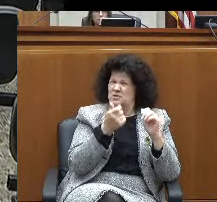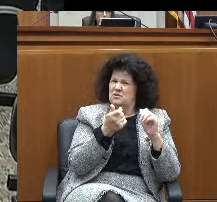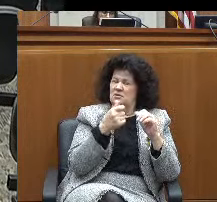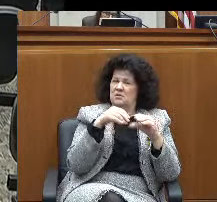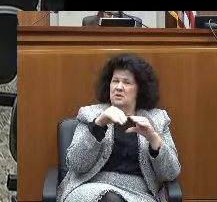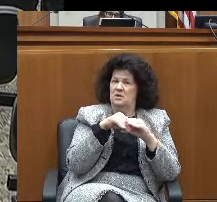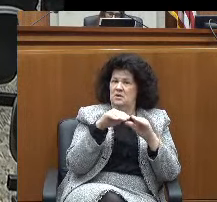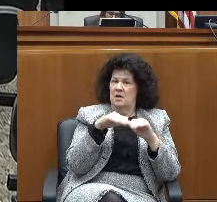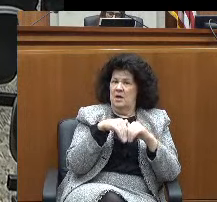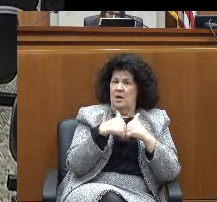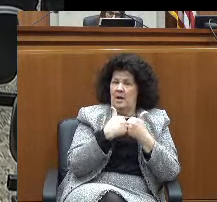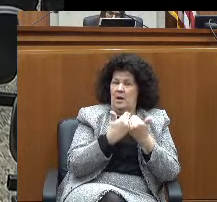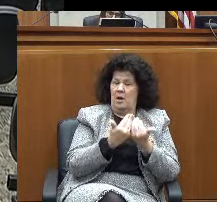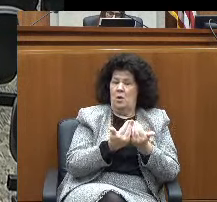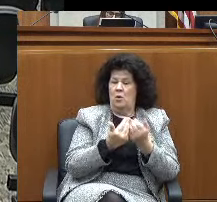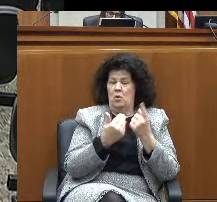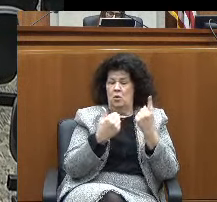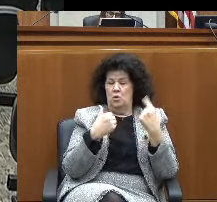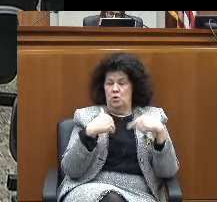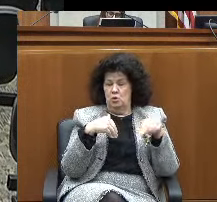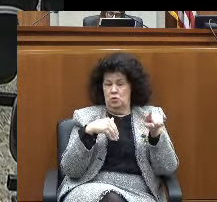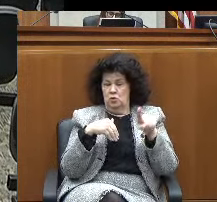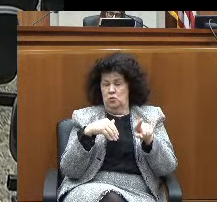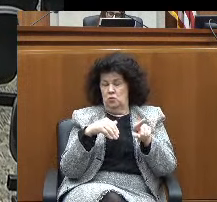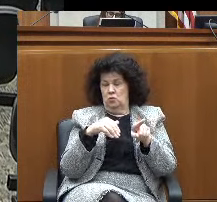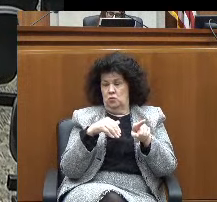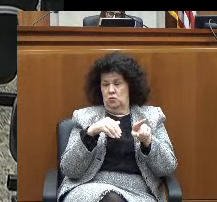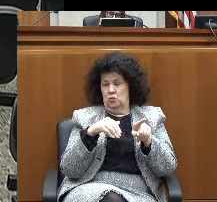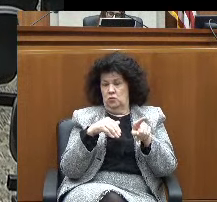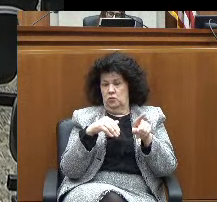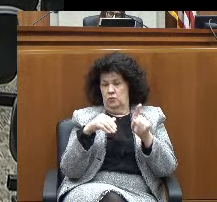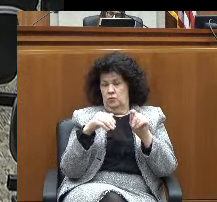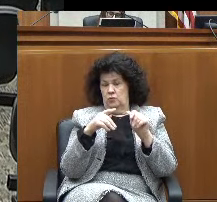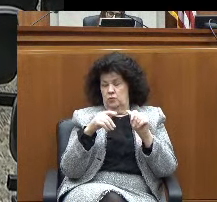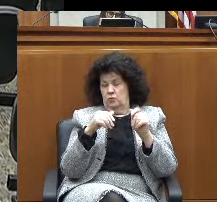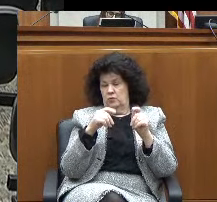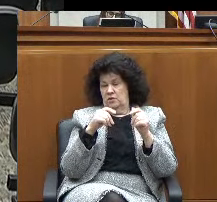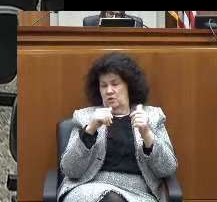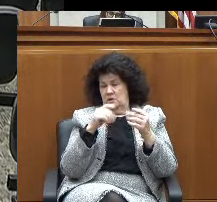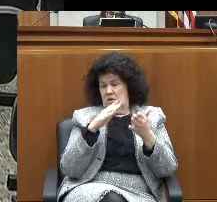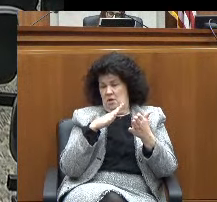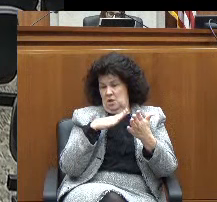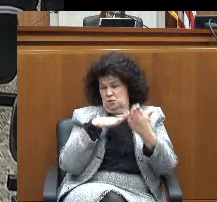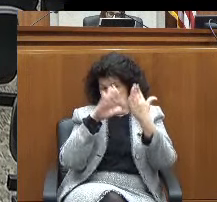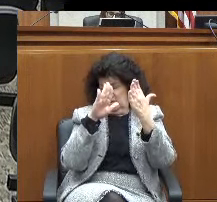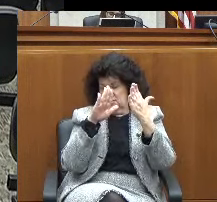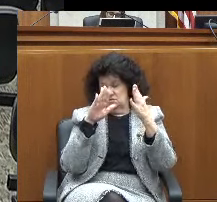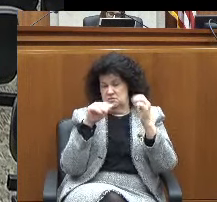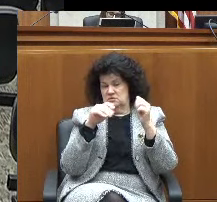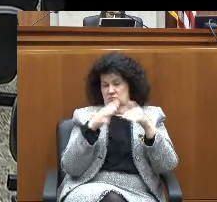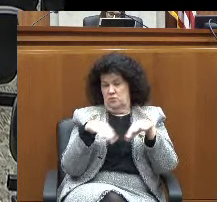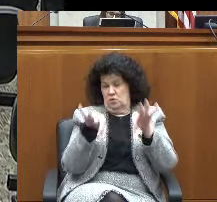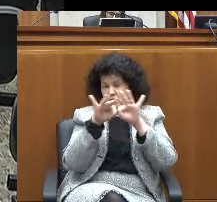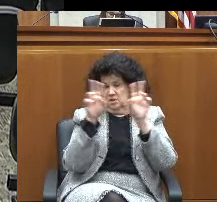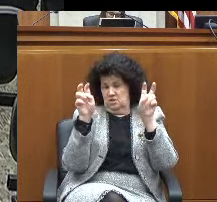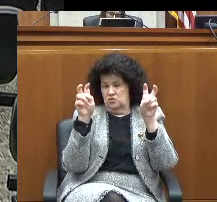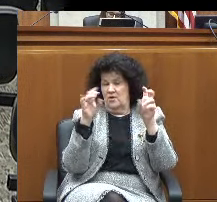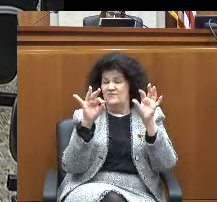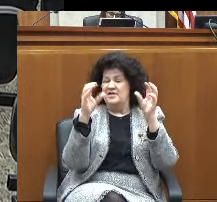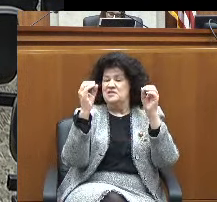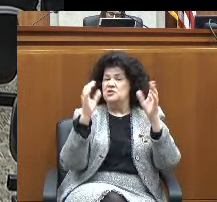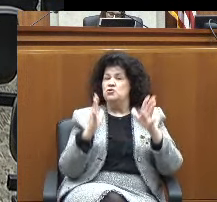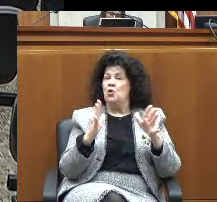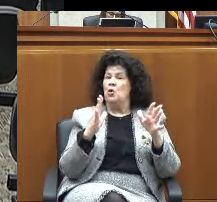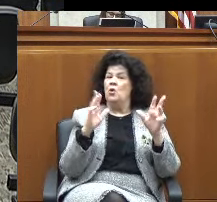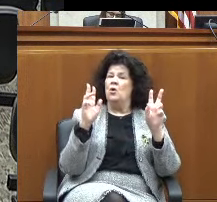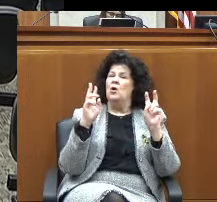you are leveraging teacher leadership and teacher voice in how we address these particularly important issues. So can you explain a